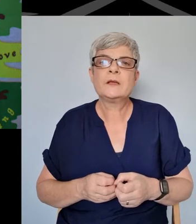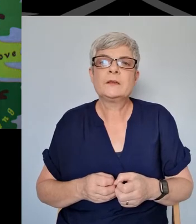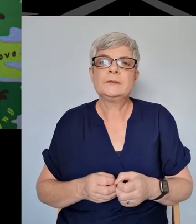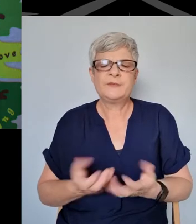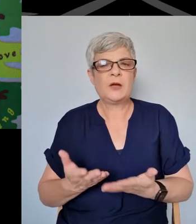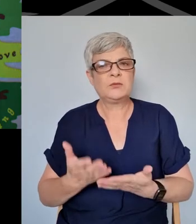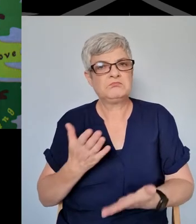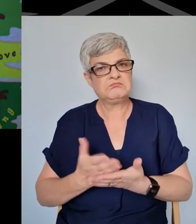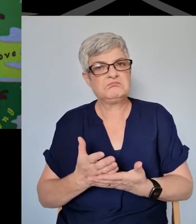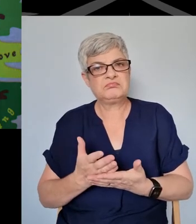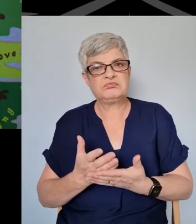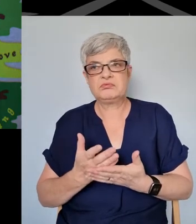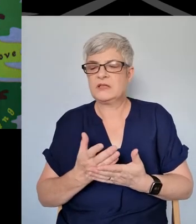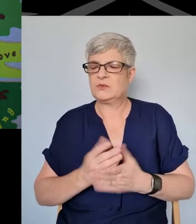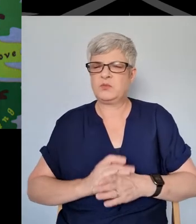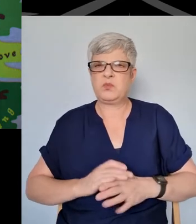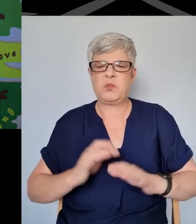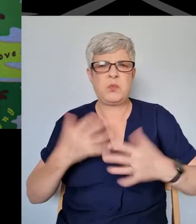Now, it's an extraordinary vision.